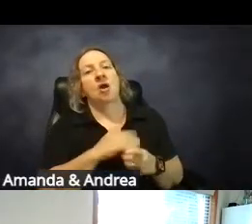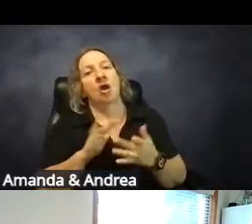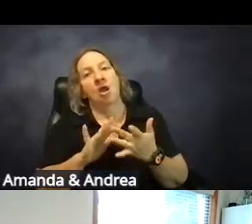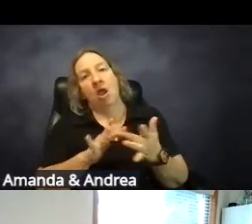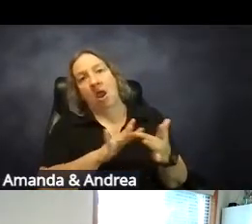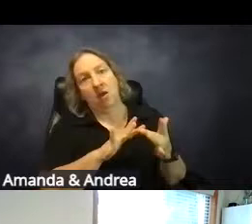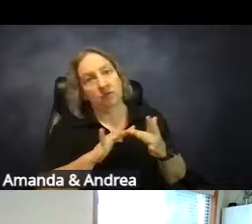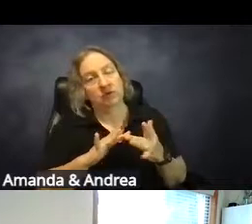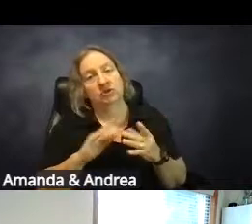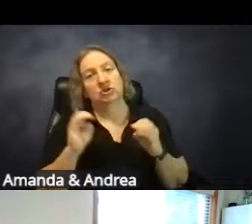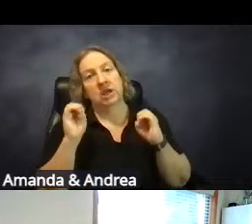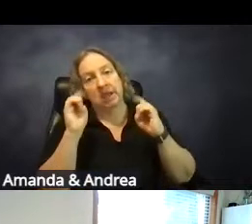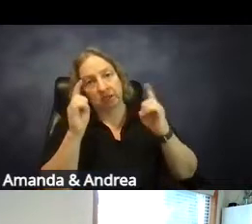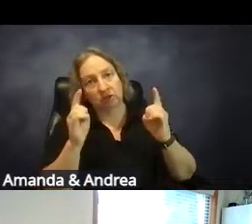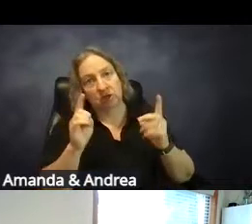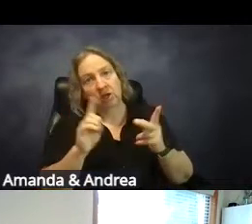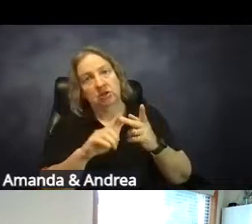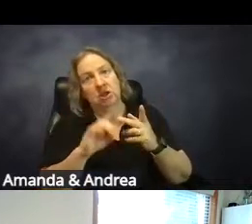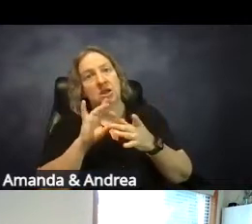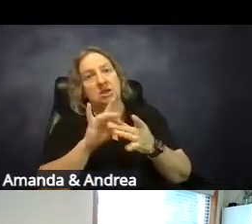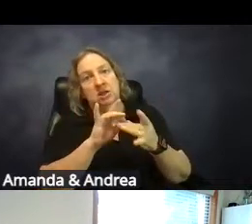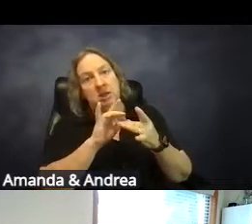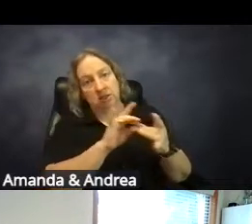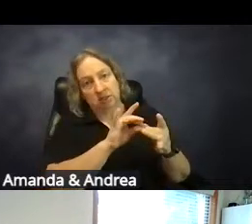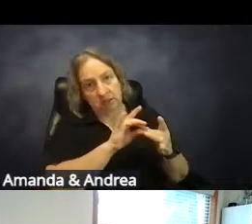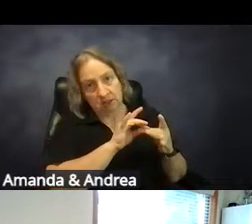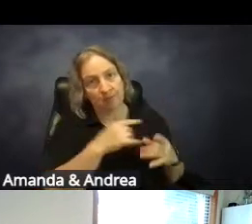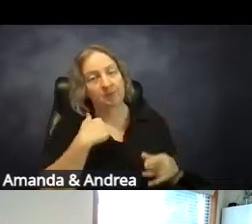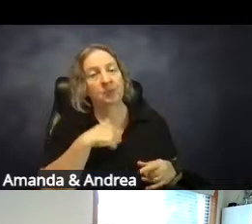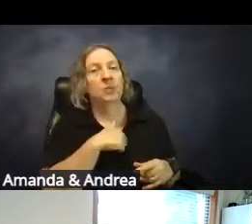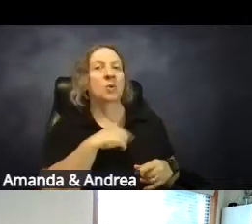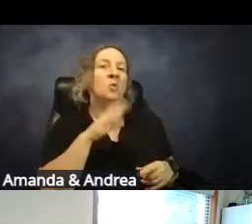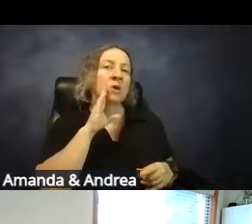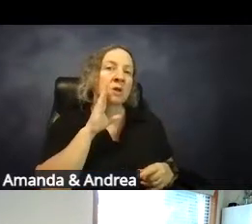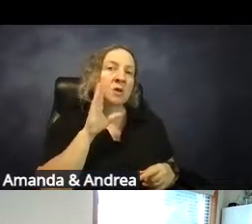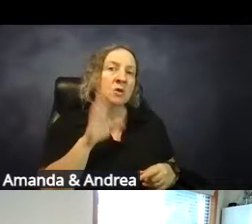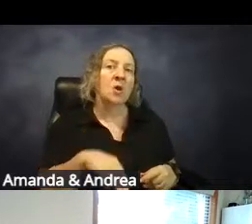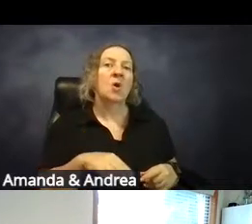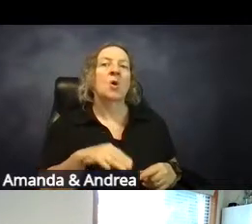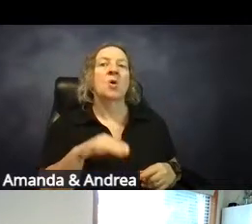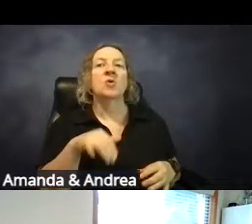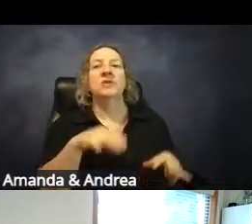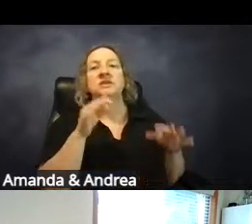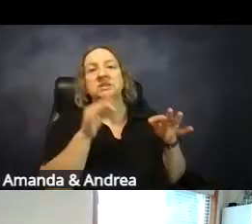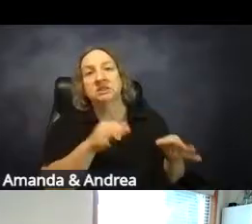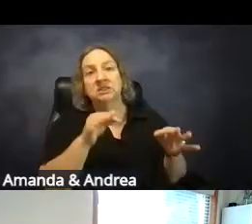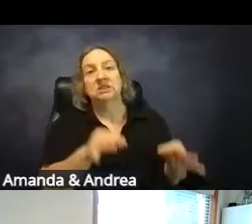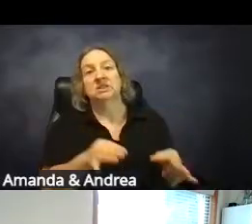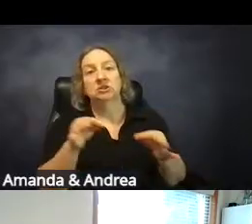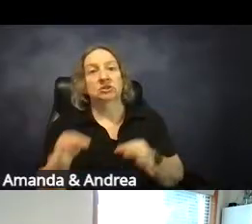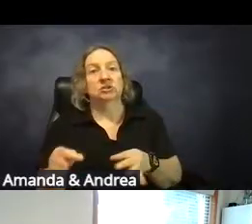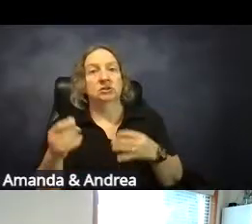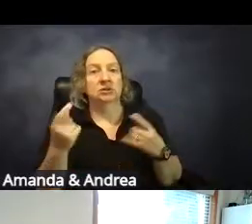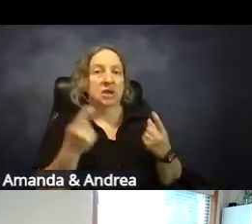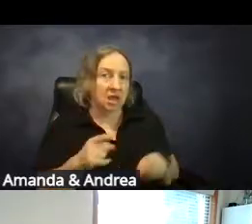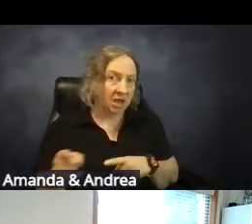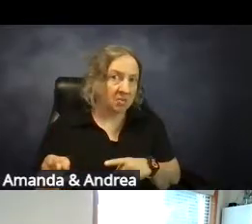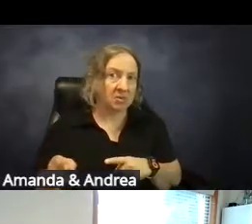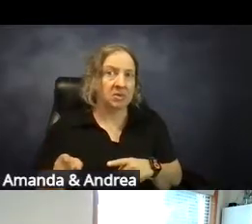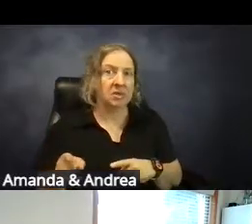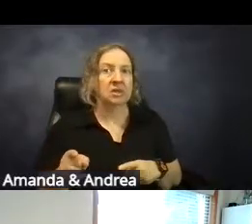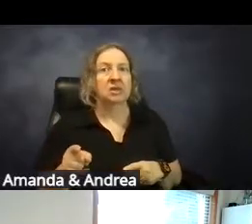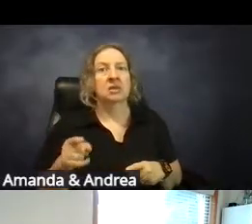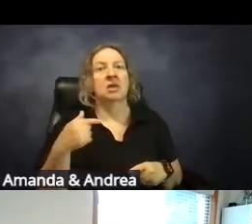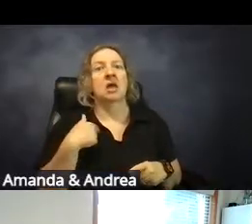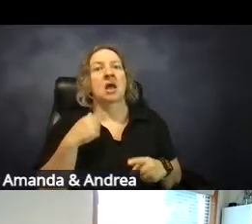and education and connecting. We know that these decisions are being made. And so I